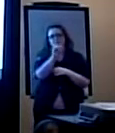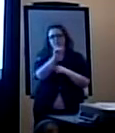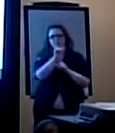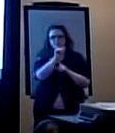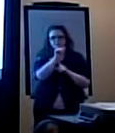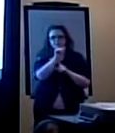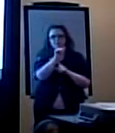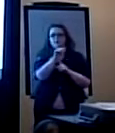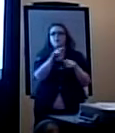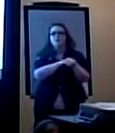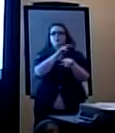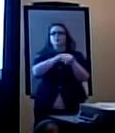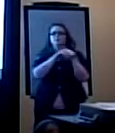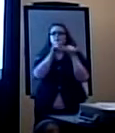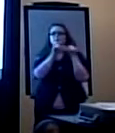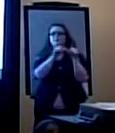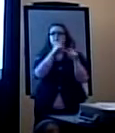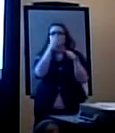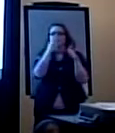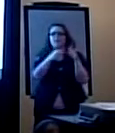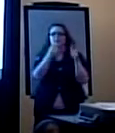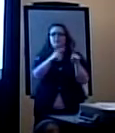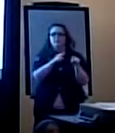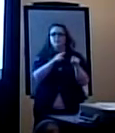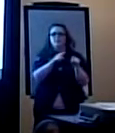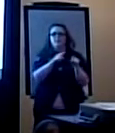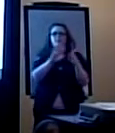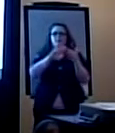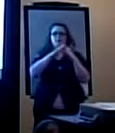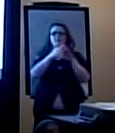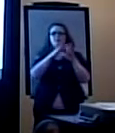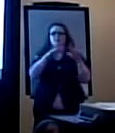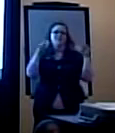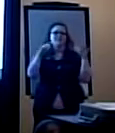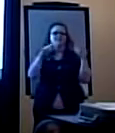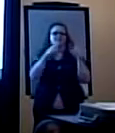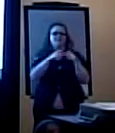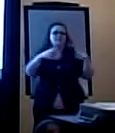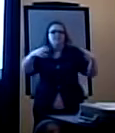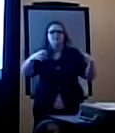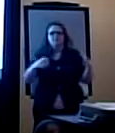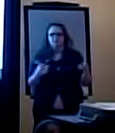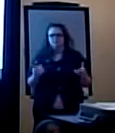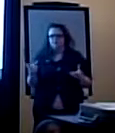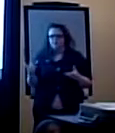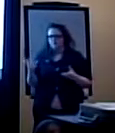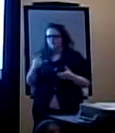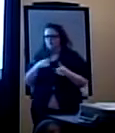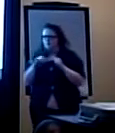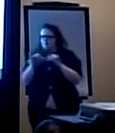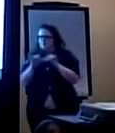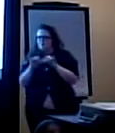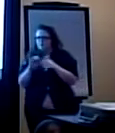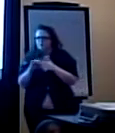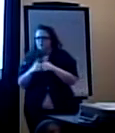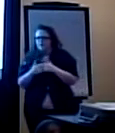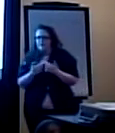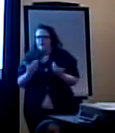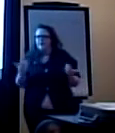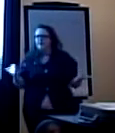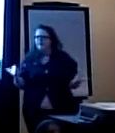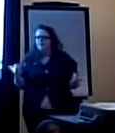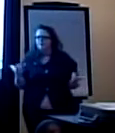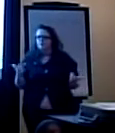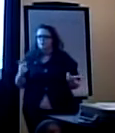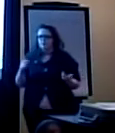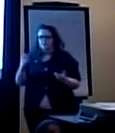their long-term outcomes was a more vibrant community. And I said, how are we going to measure that? And they said, well, you come up